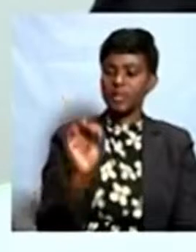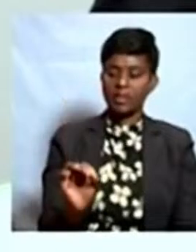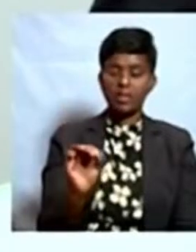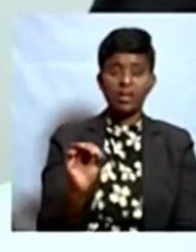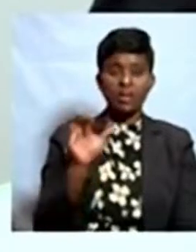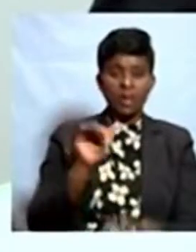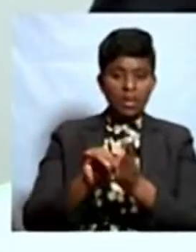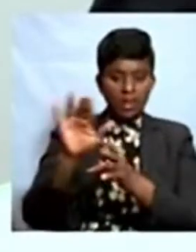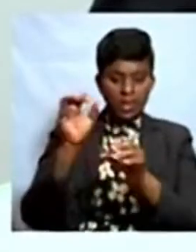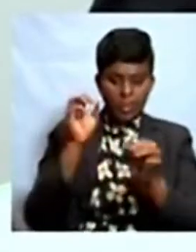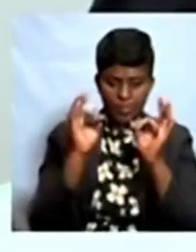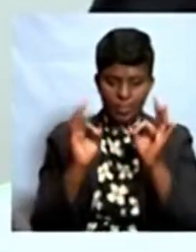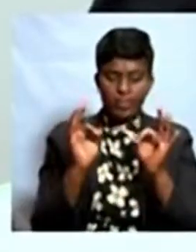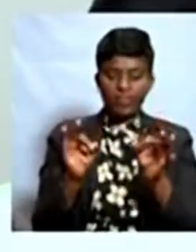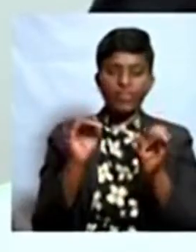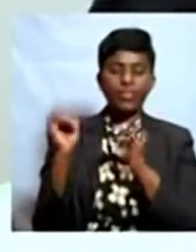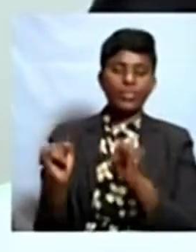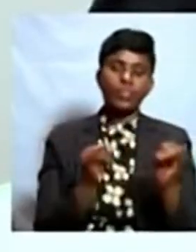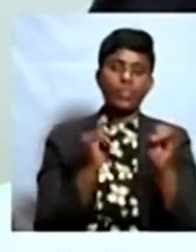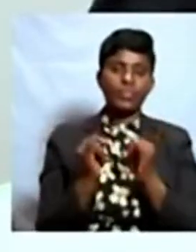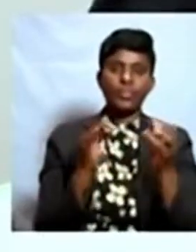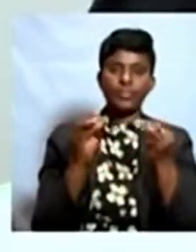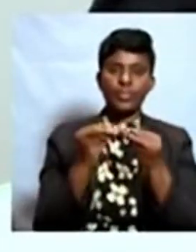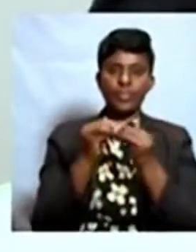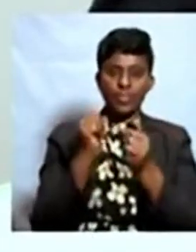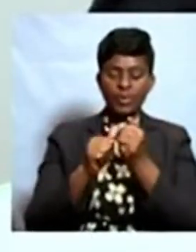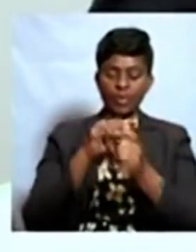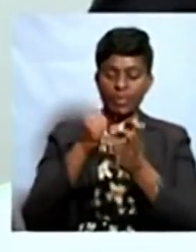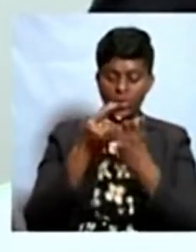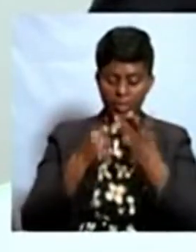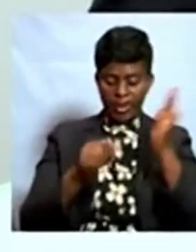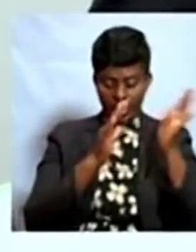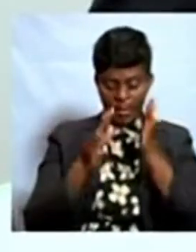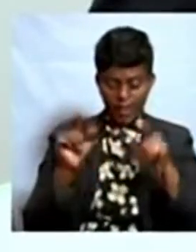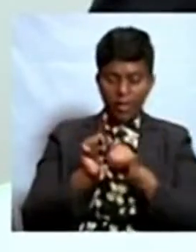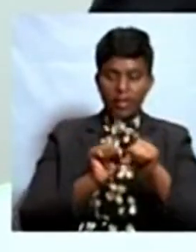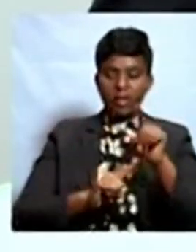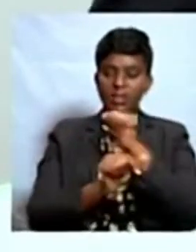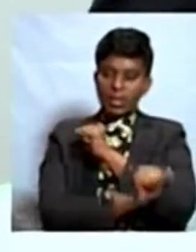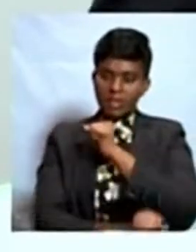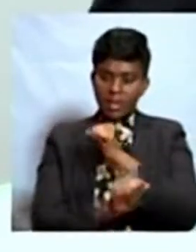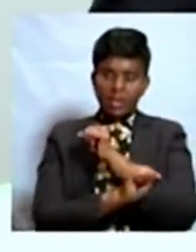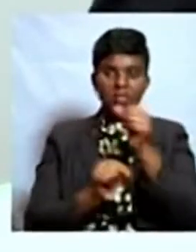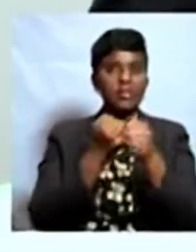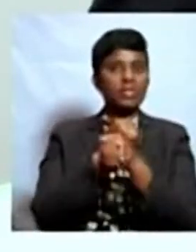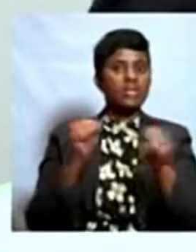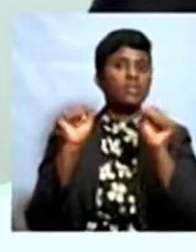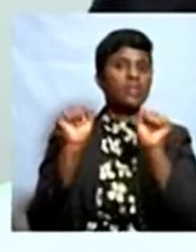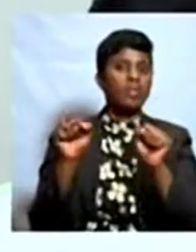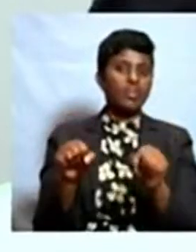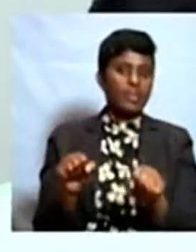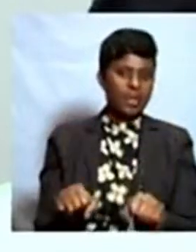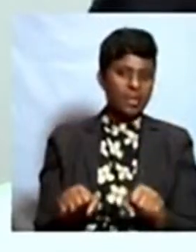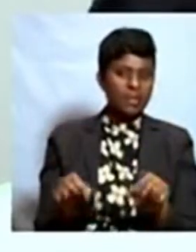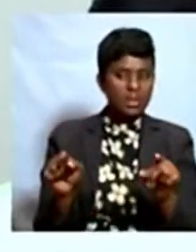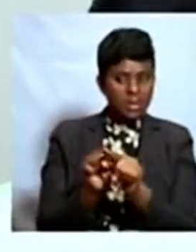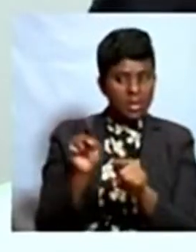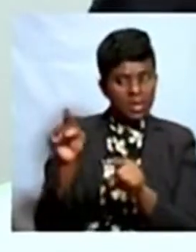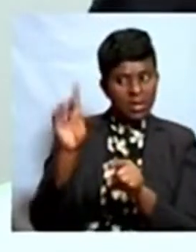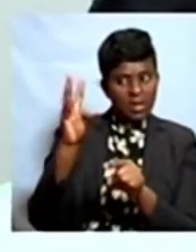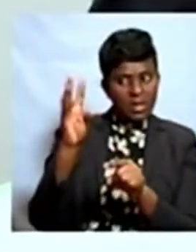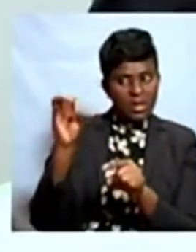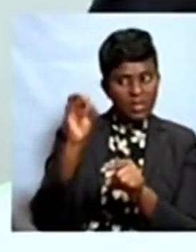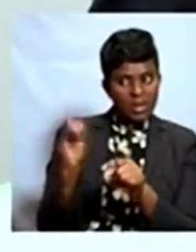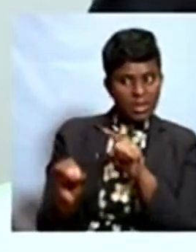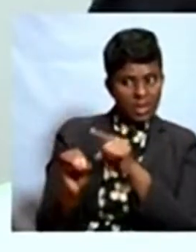its effective implementation, which is a measure of a state's safety oversight capability, and